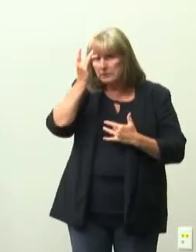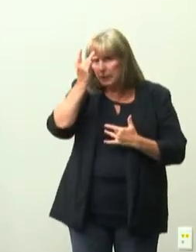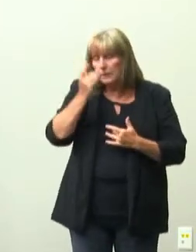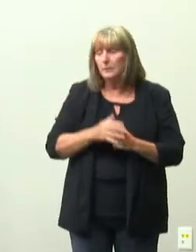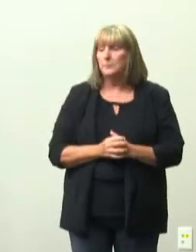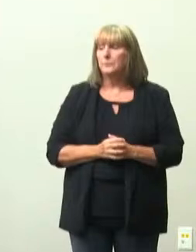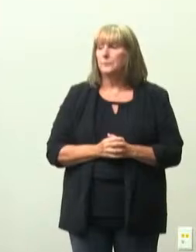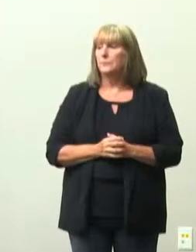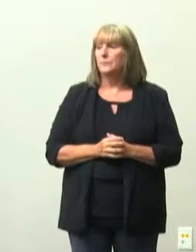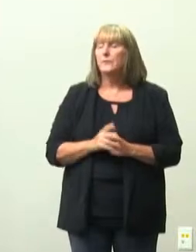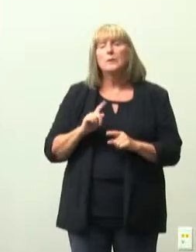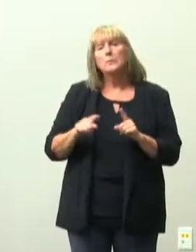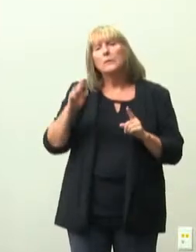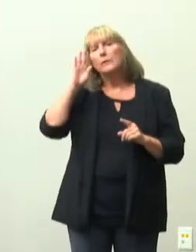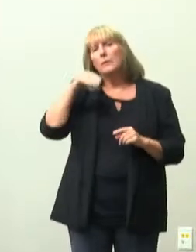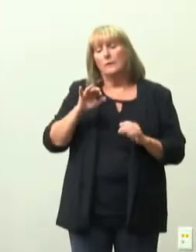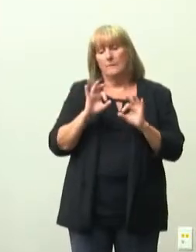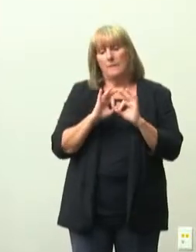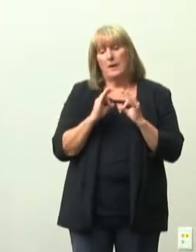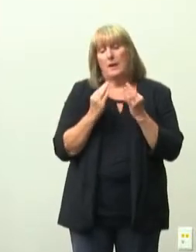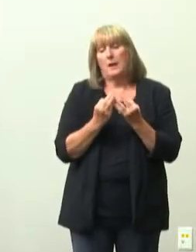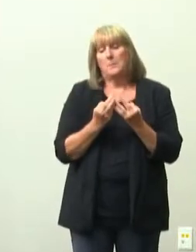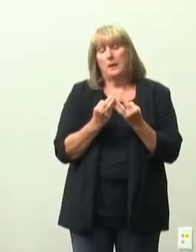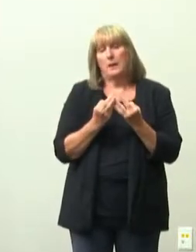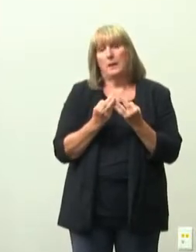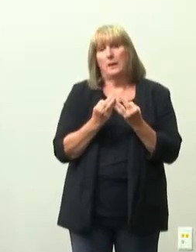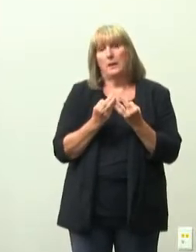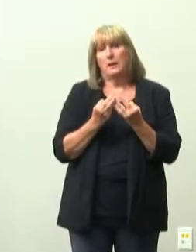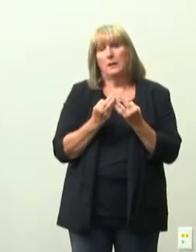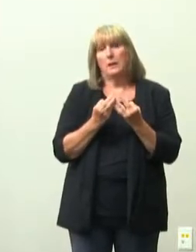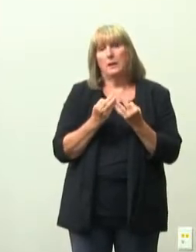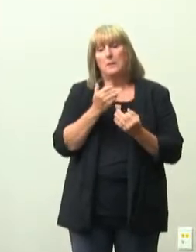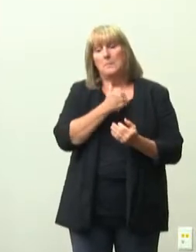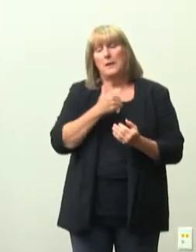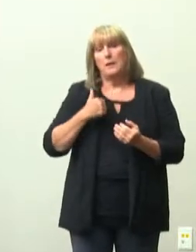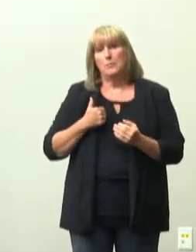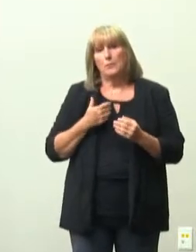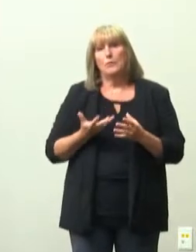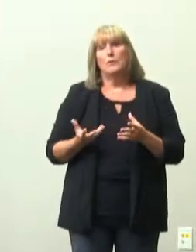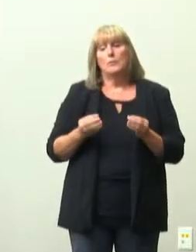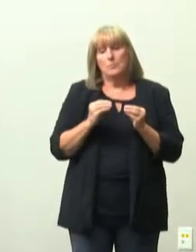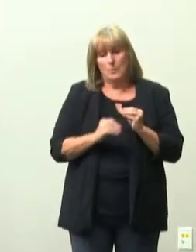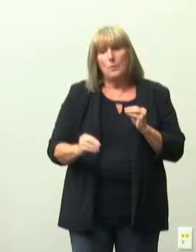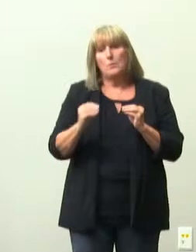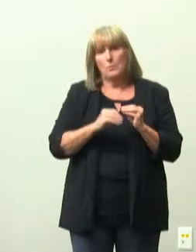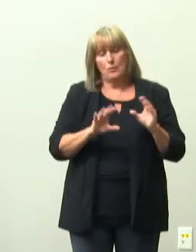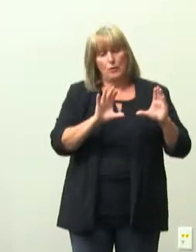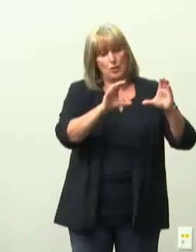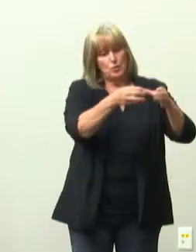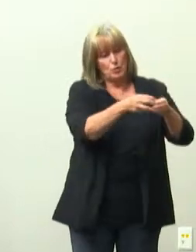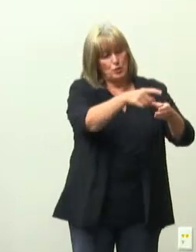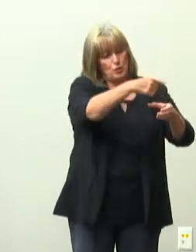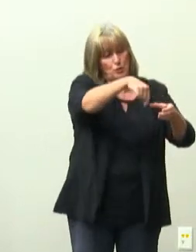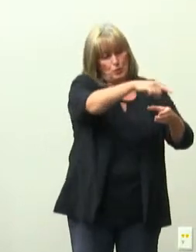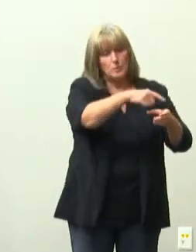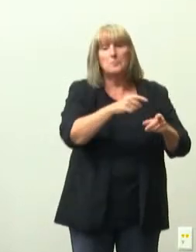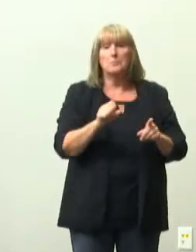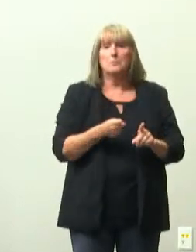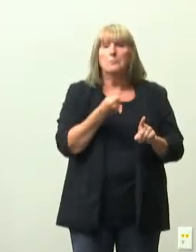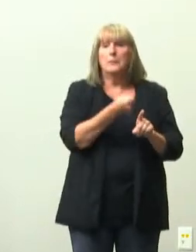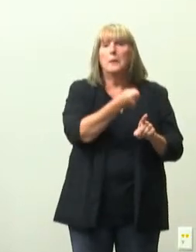But we do know that family members more and more in the groupings that we're seeing are being impacted.